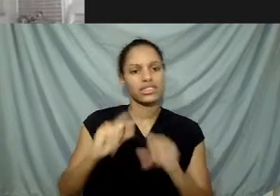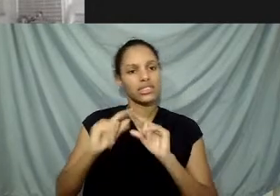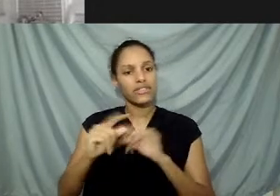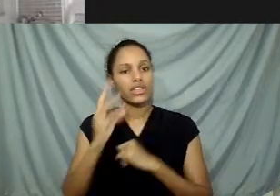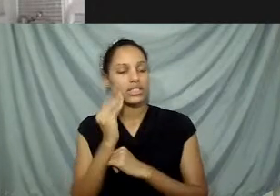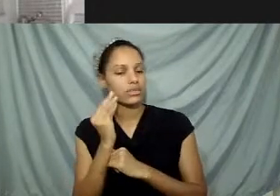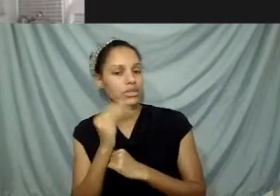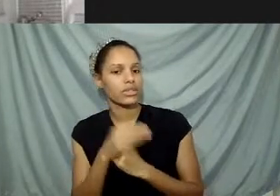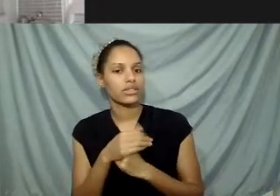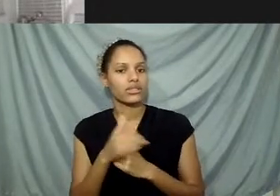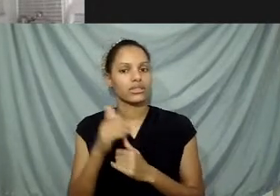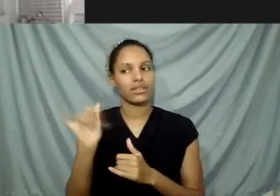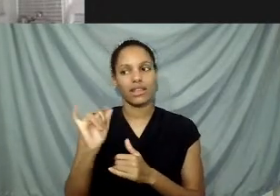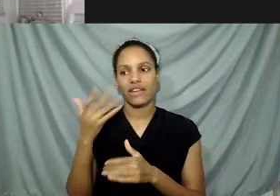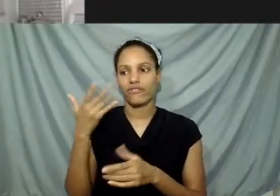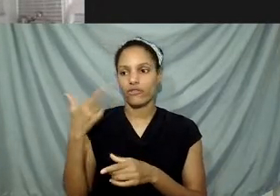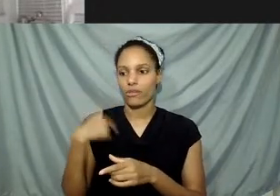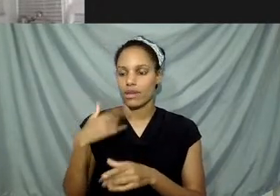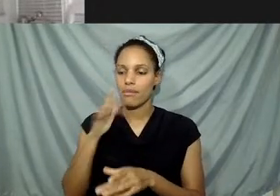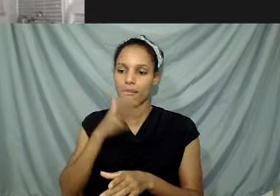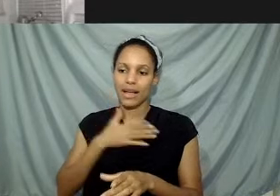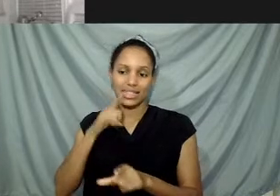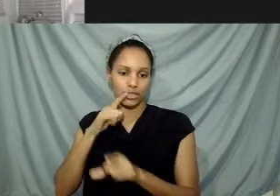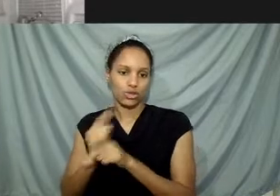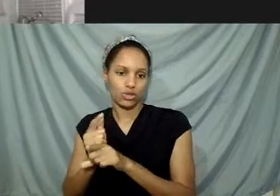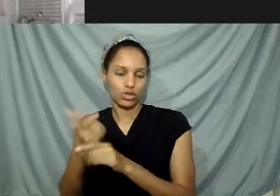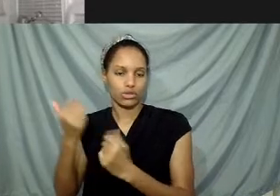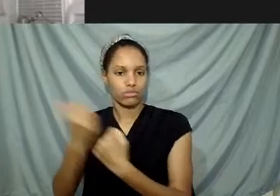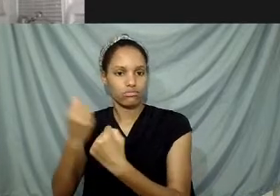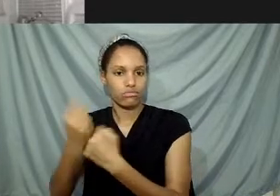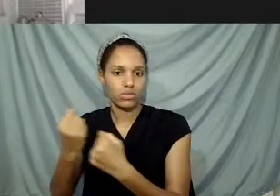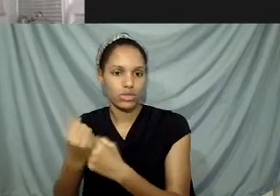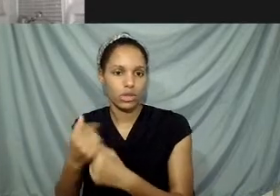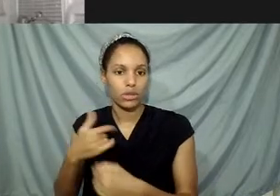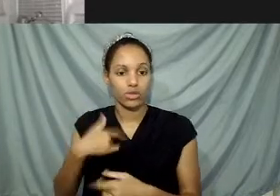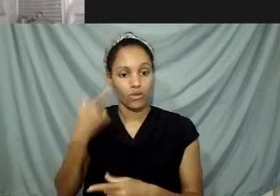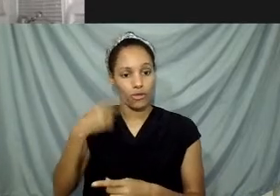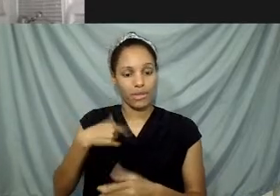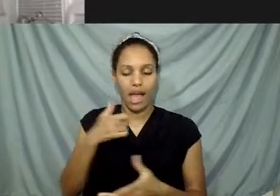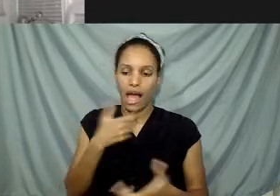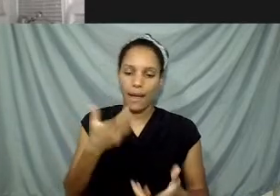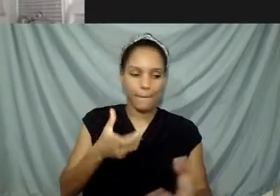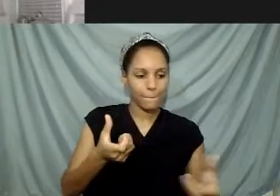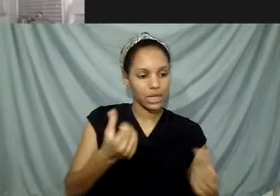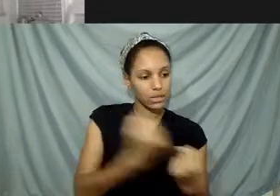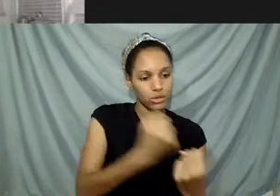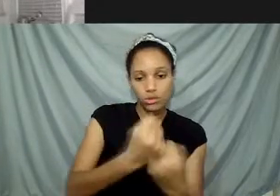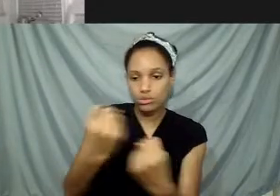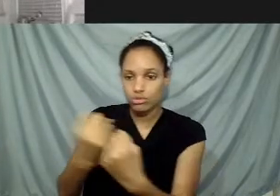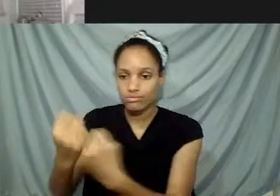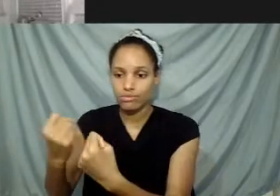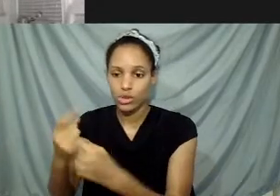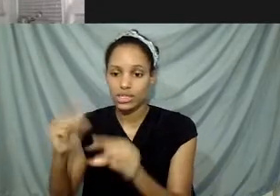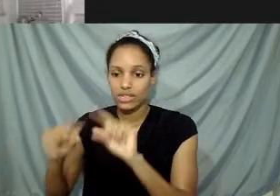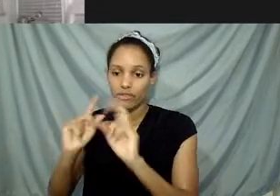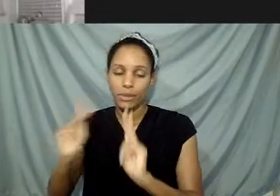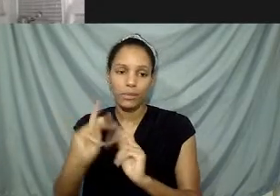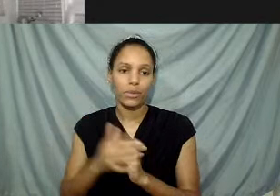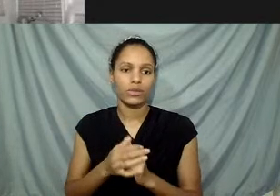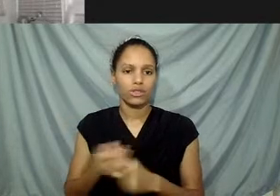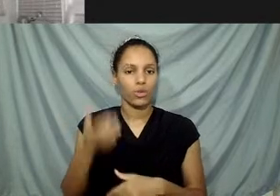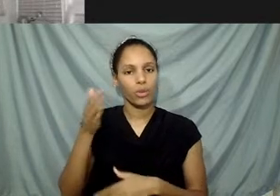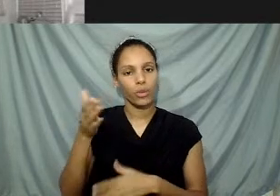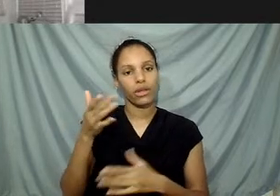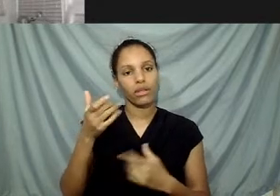me, where she held my hand and she, carried me through. I'm holding many hands and I'm like, we're going to get through it. We're going to do this. So yeah,